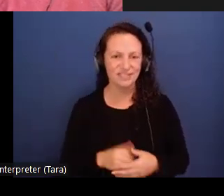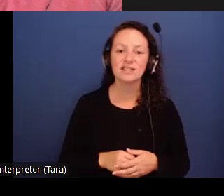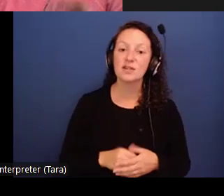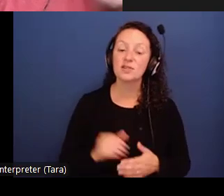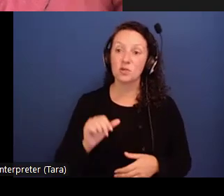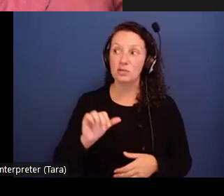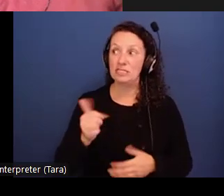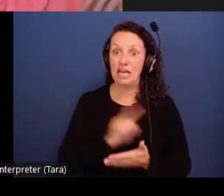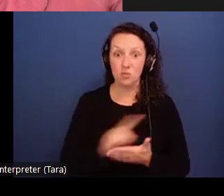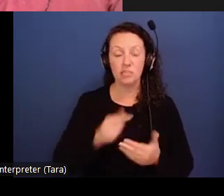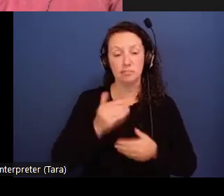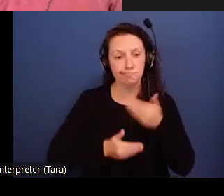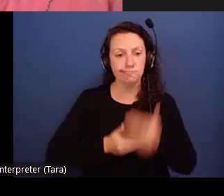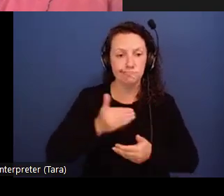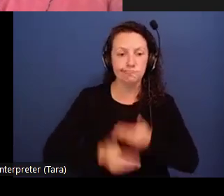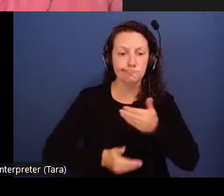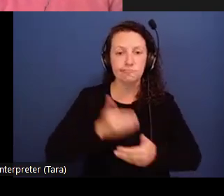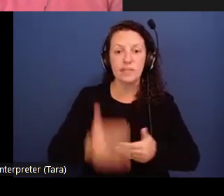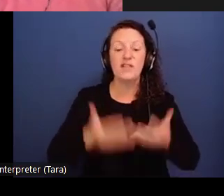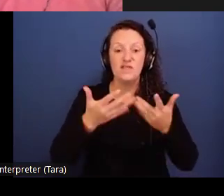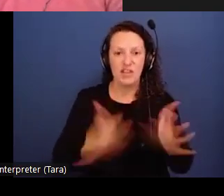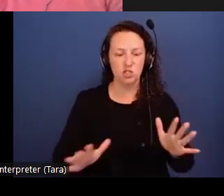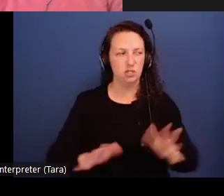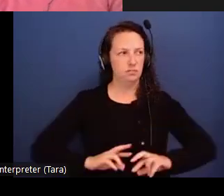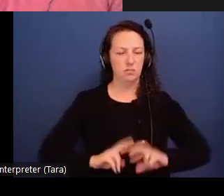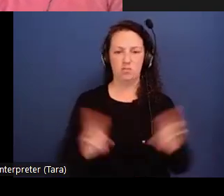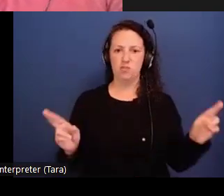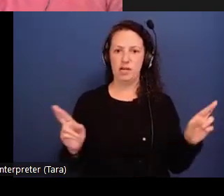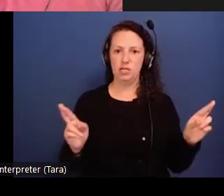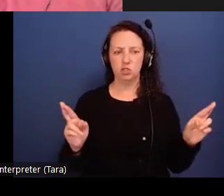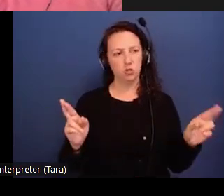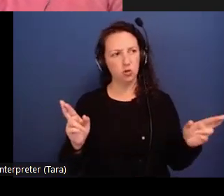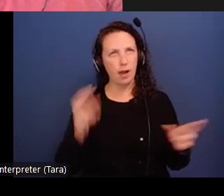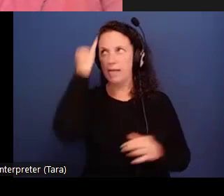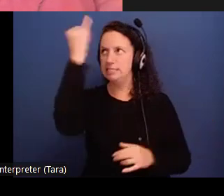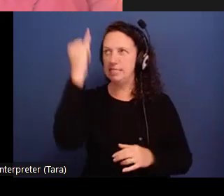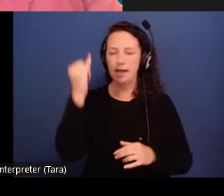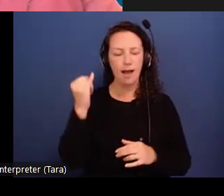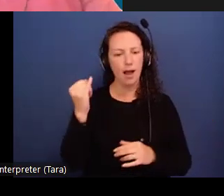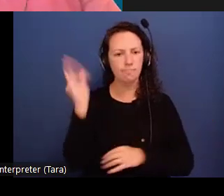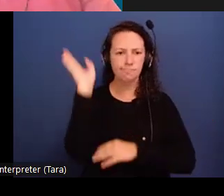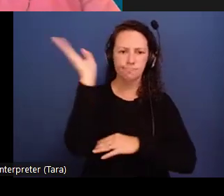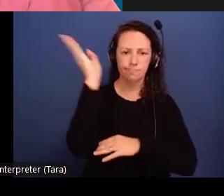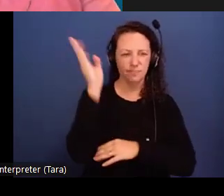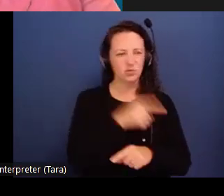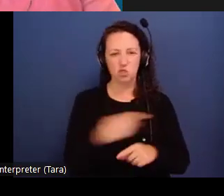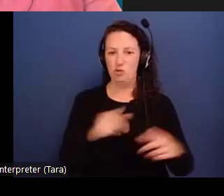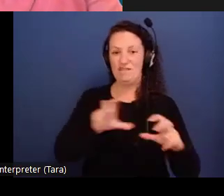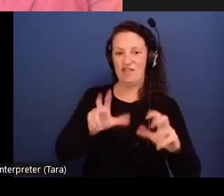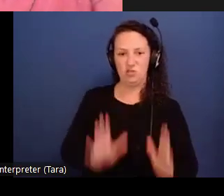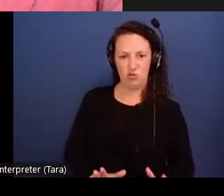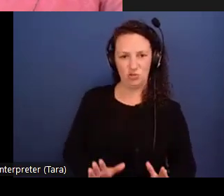pitch their ideas to investors, and they've gone through a 10-week class No, no, that no. will help them scale their business. Oh,